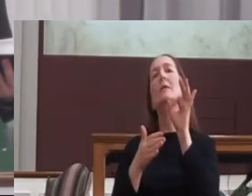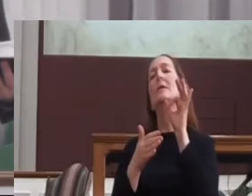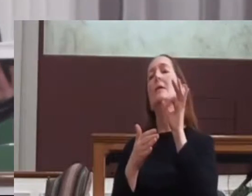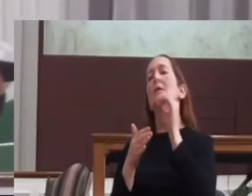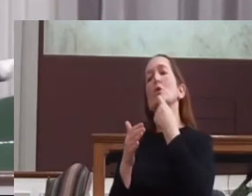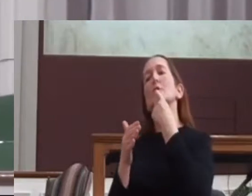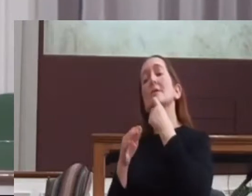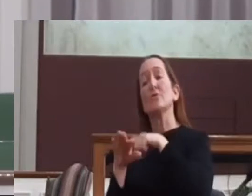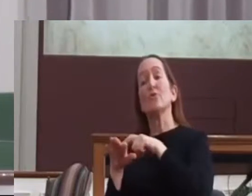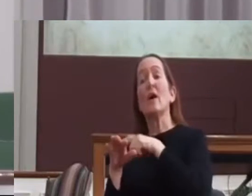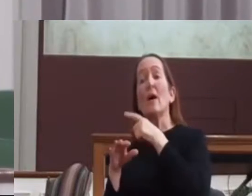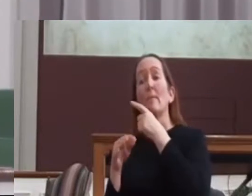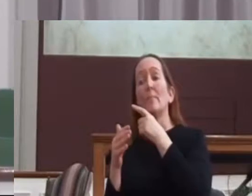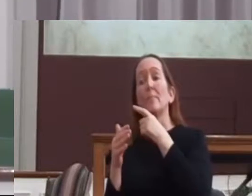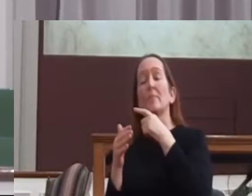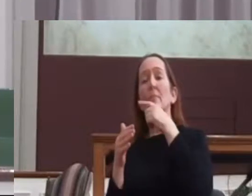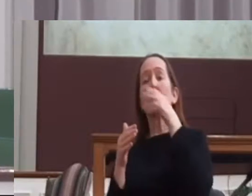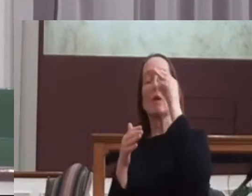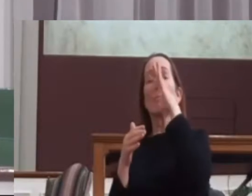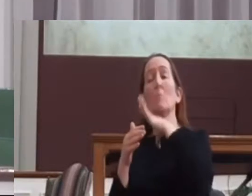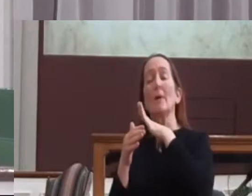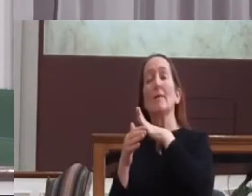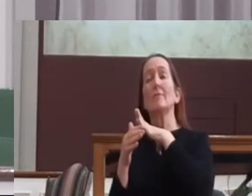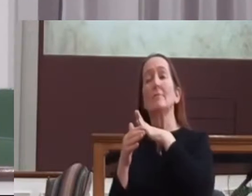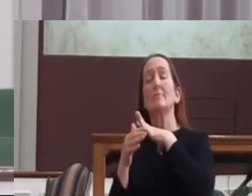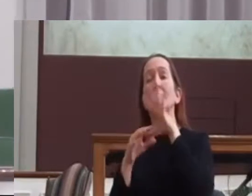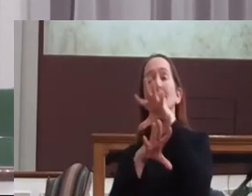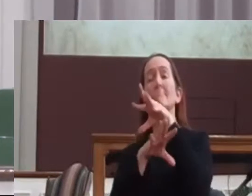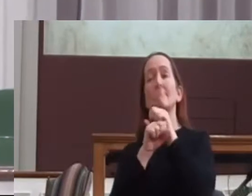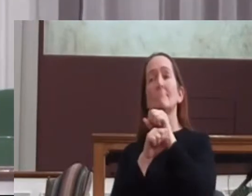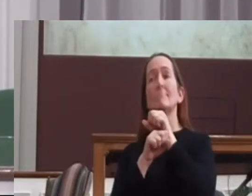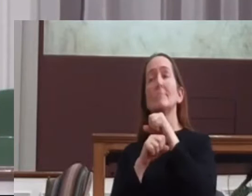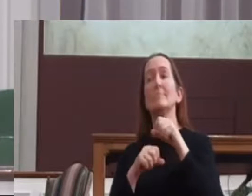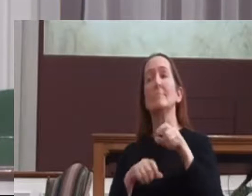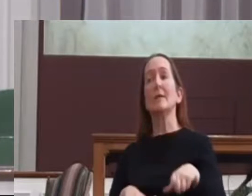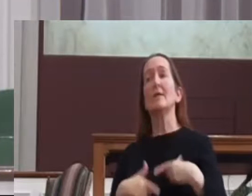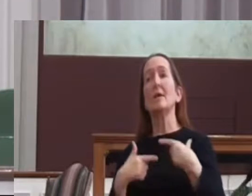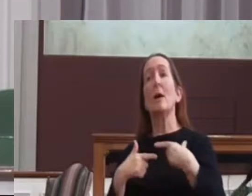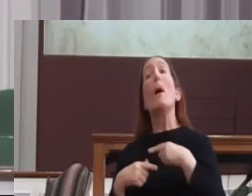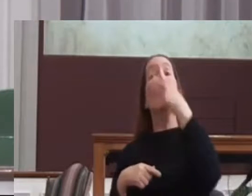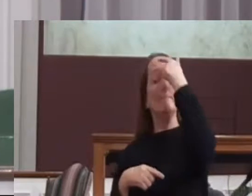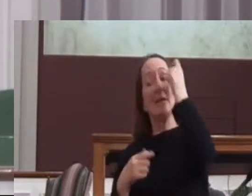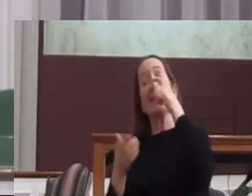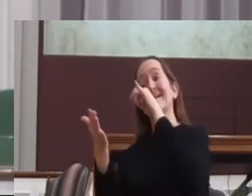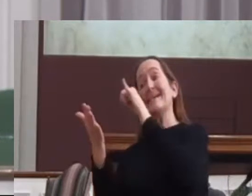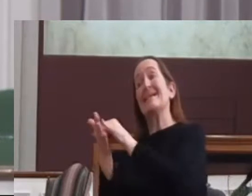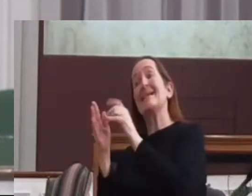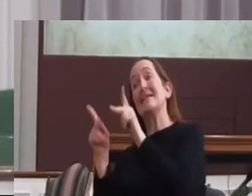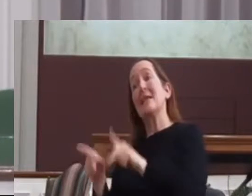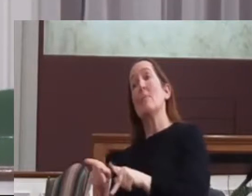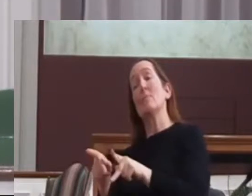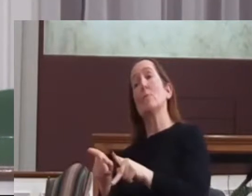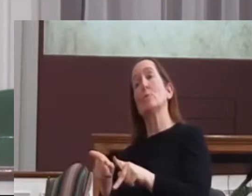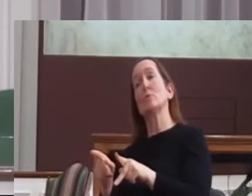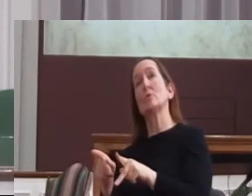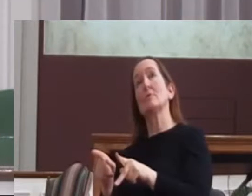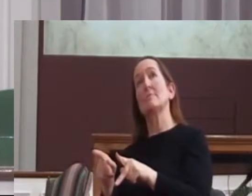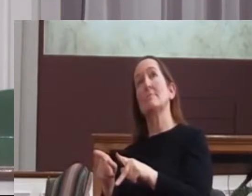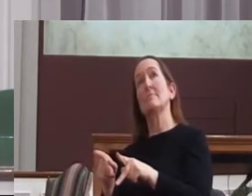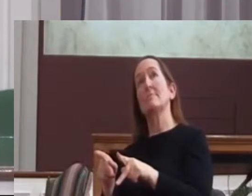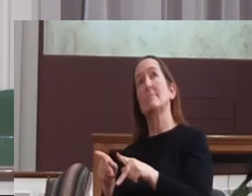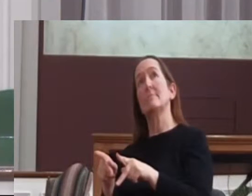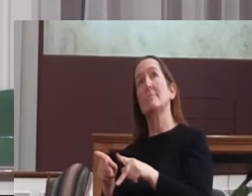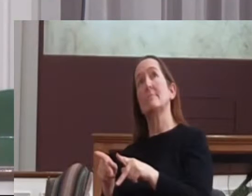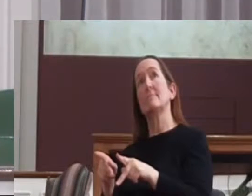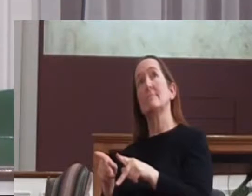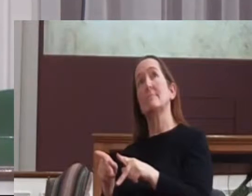Why should a man's life be taken from him? Well, God says one of the main reasons is